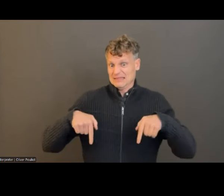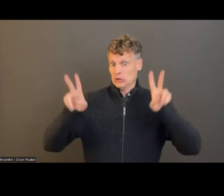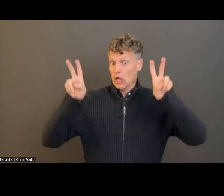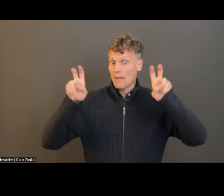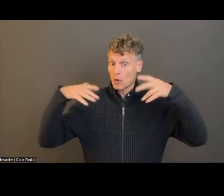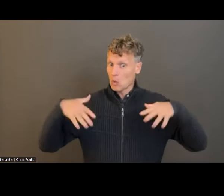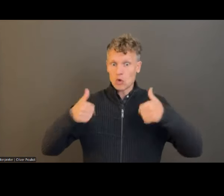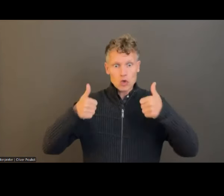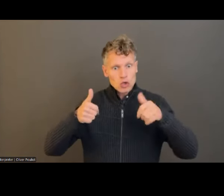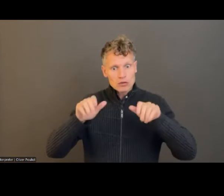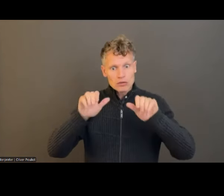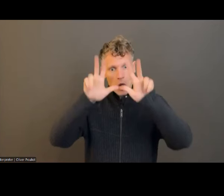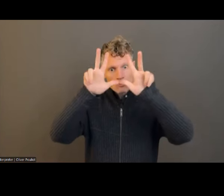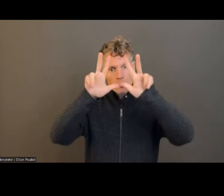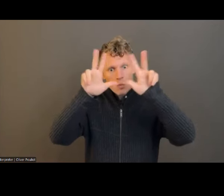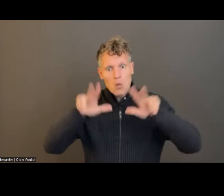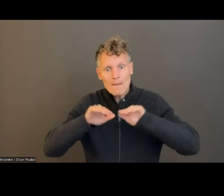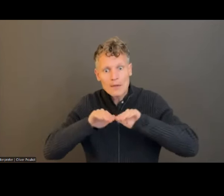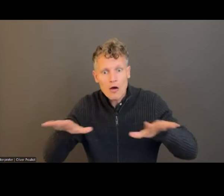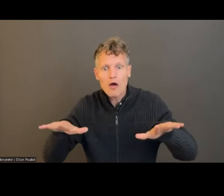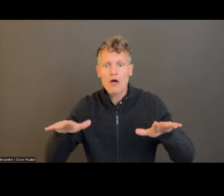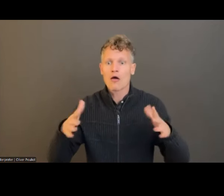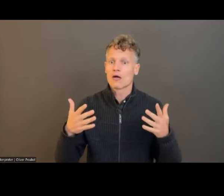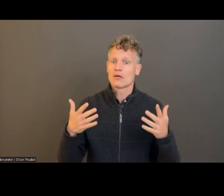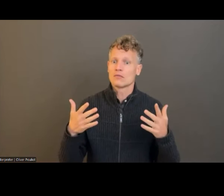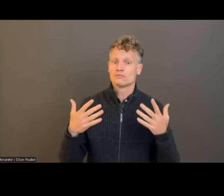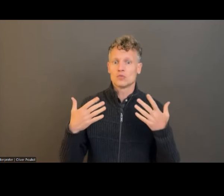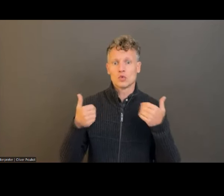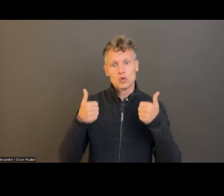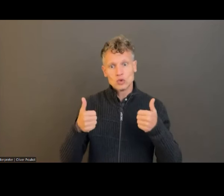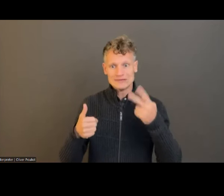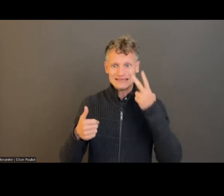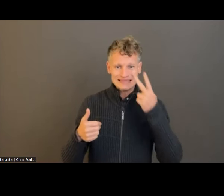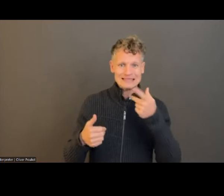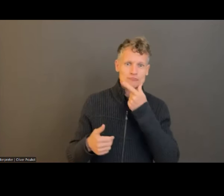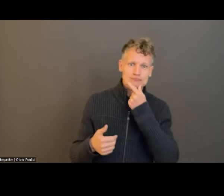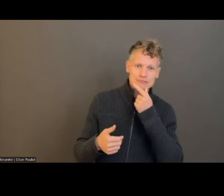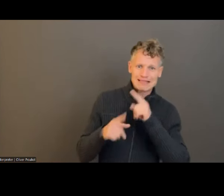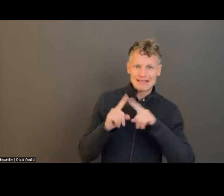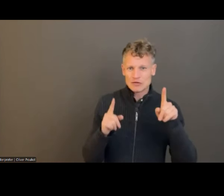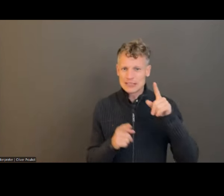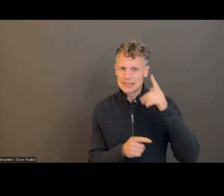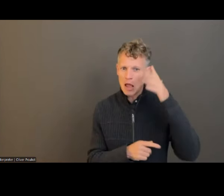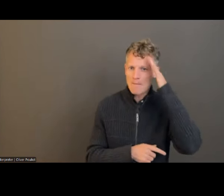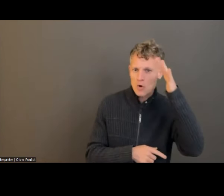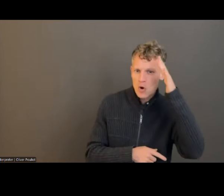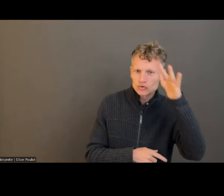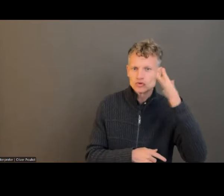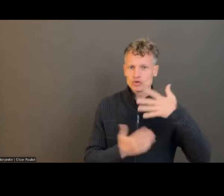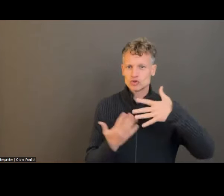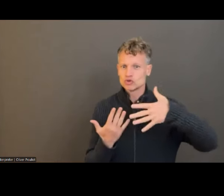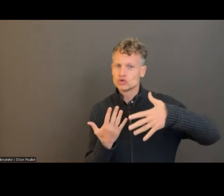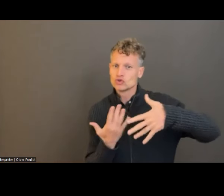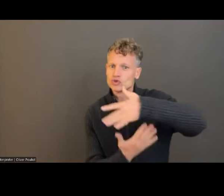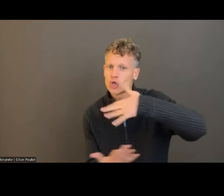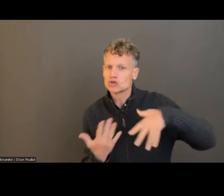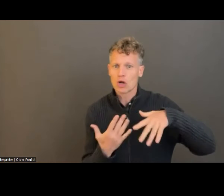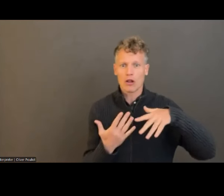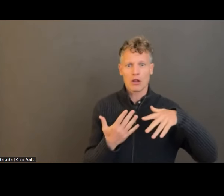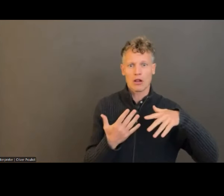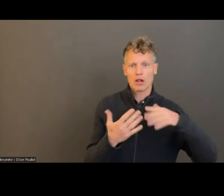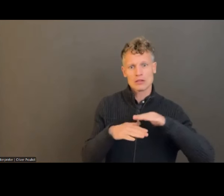collaborating with Core NTD, USAID, and Bill and Melinda Gates for the support for having this series of webinars